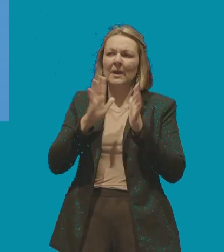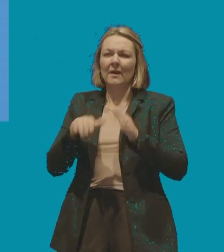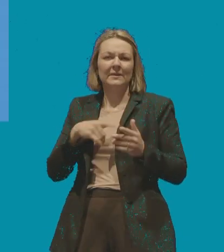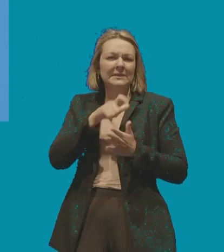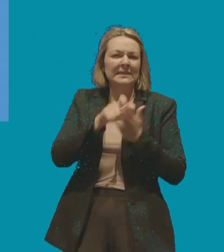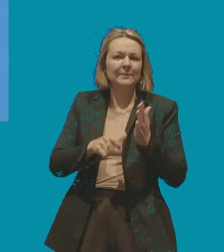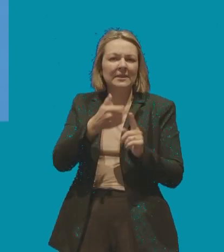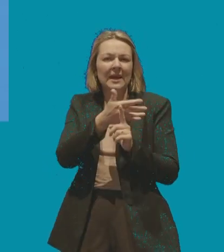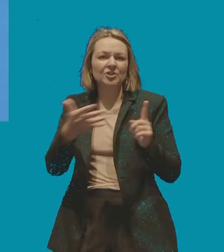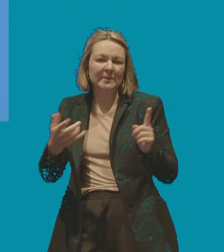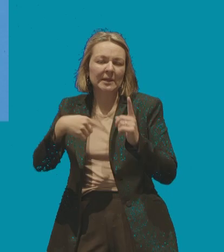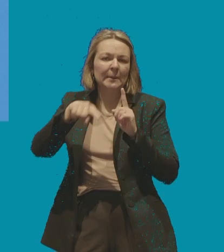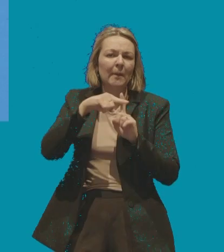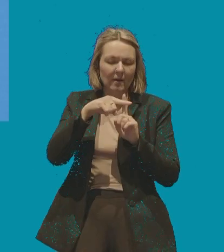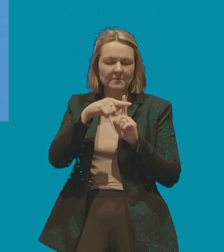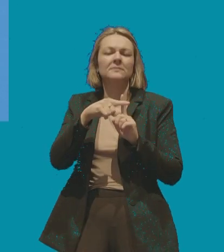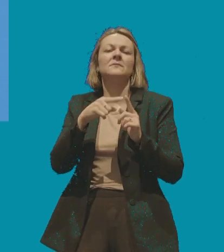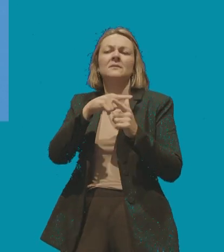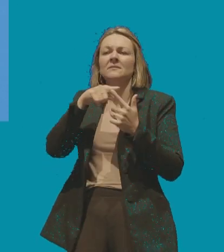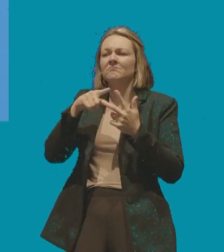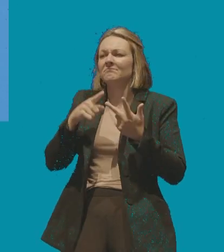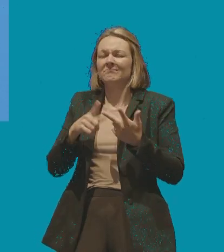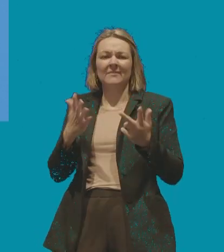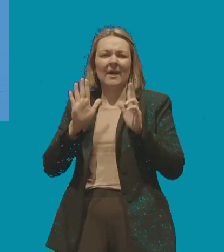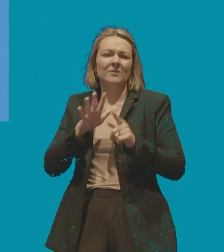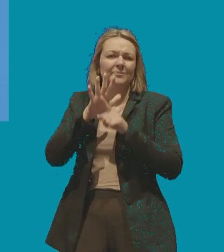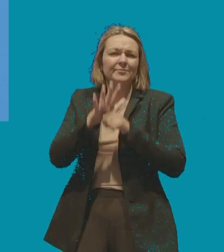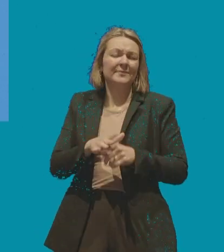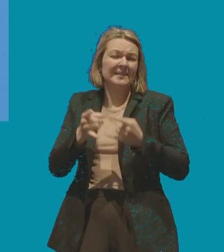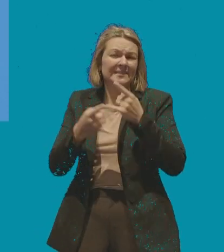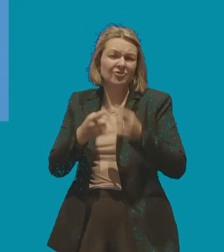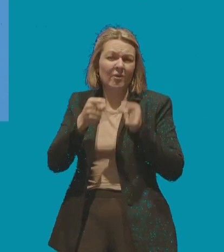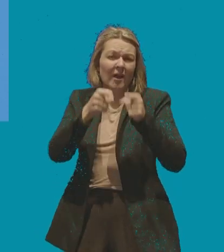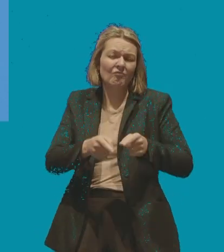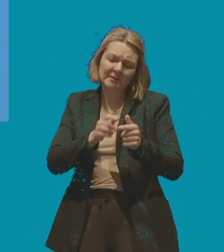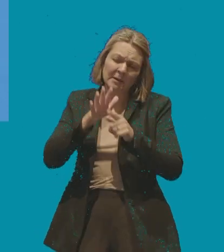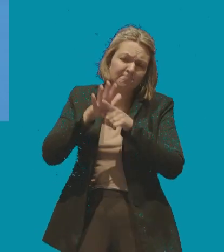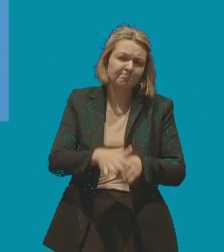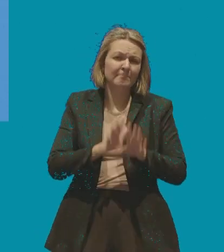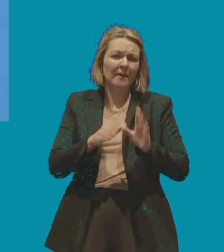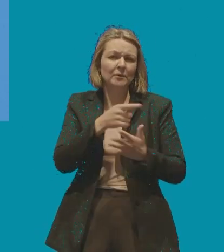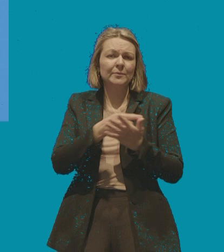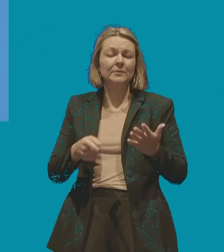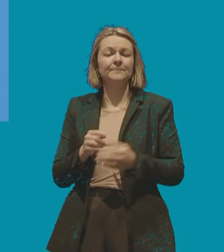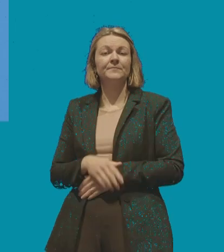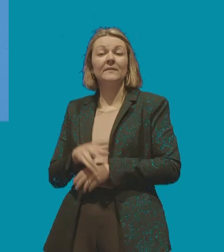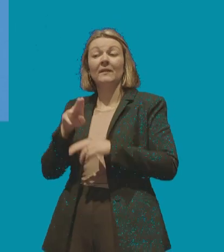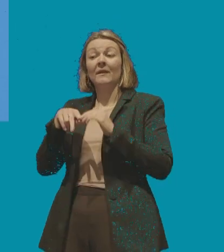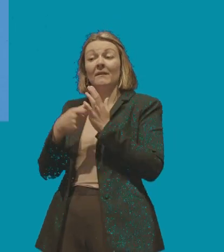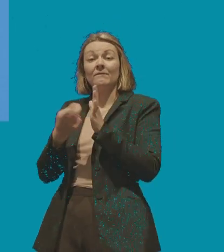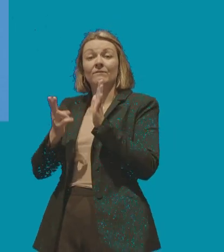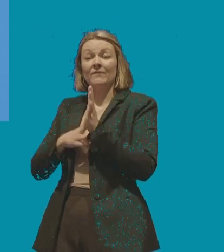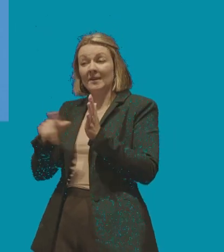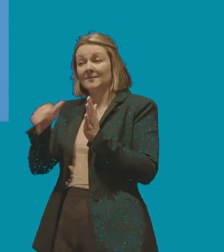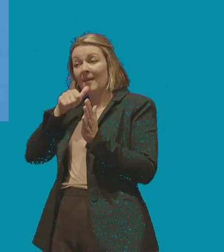disabled and LGBT plus members. It means tackling the scourge of sexual harassment. Yesterday, Fran and I signed a joint